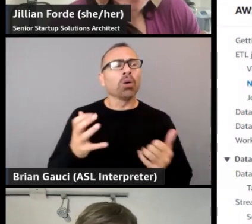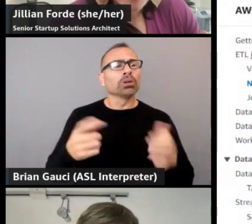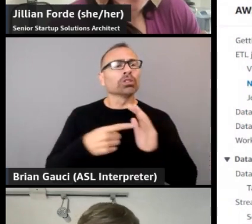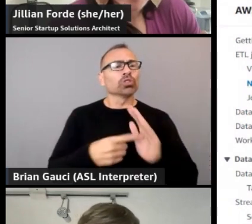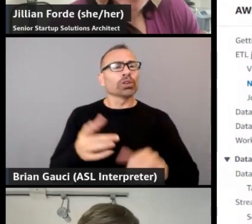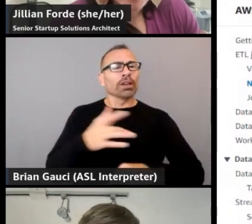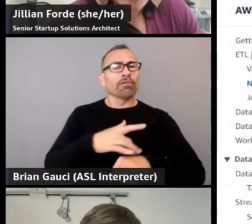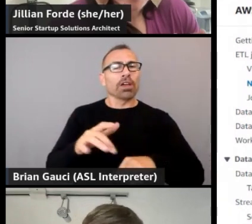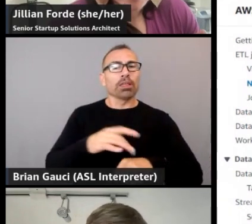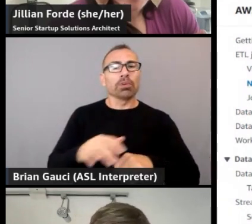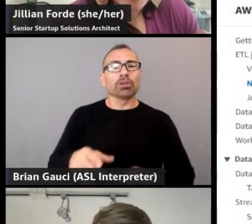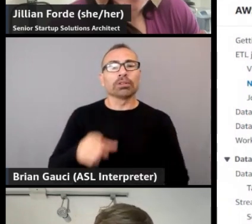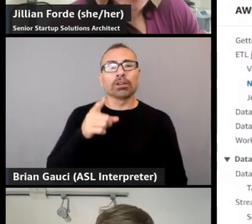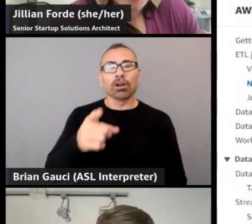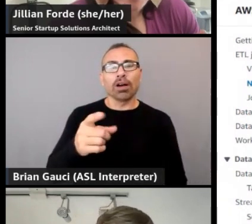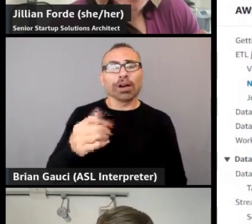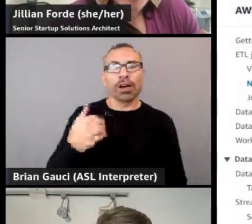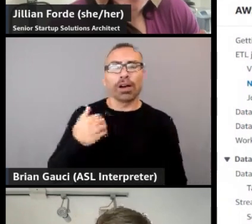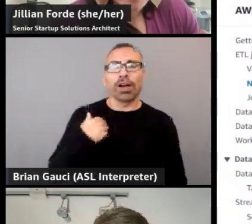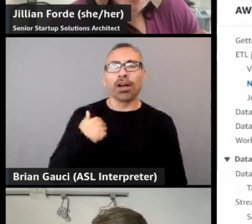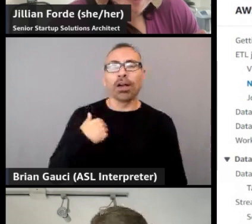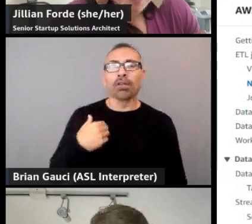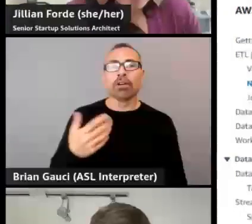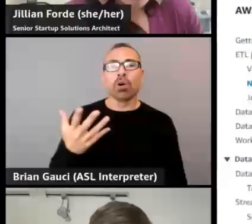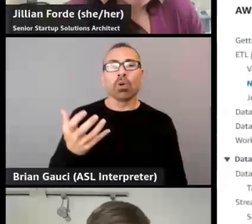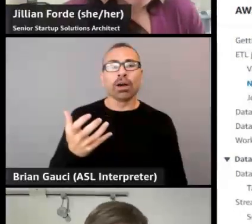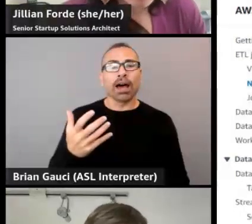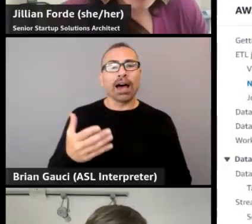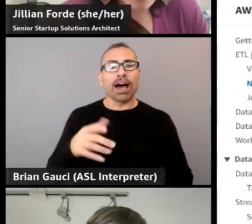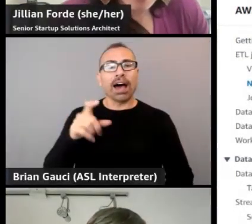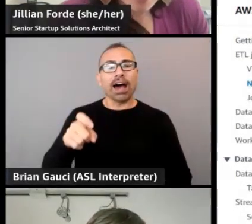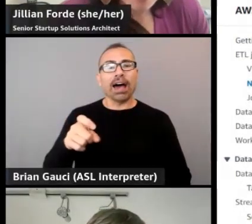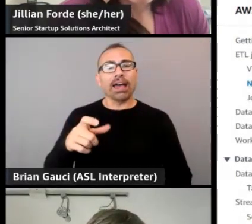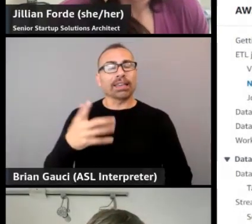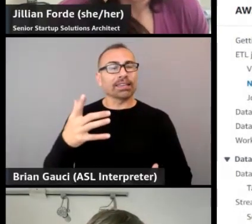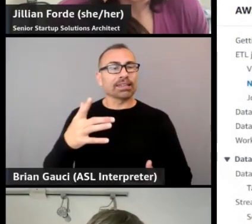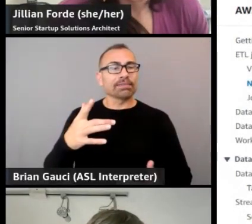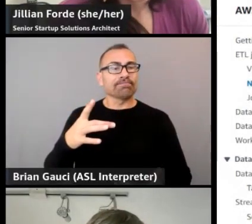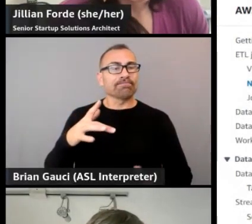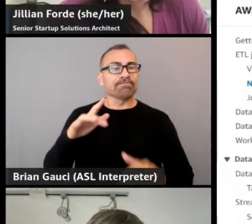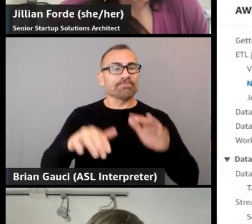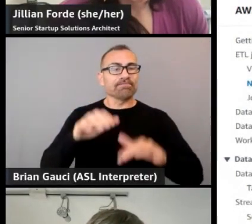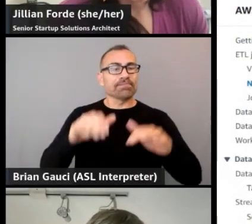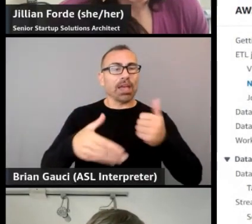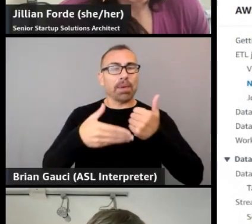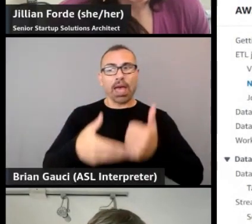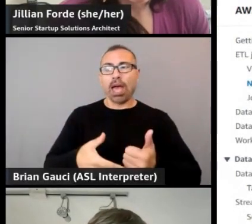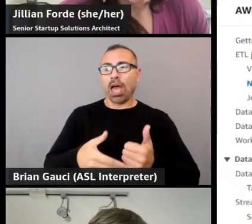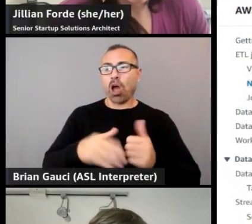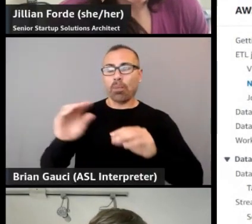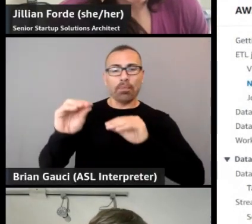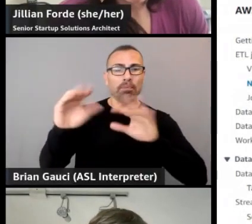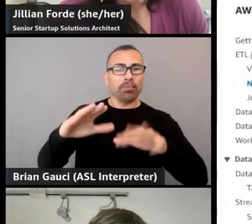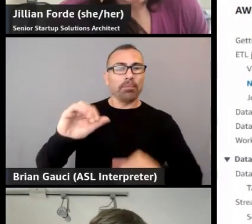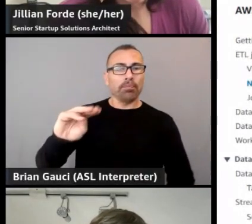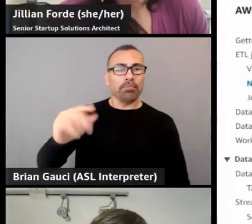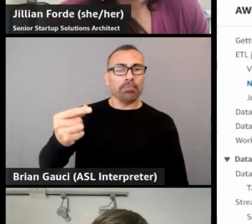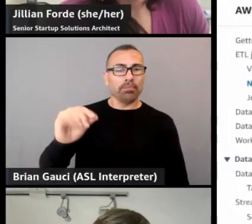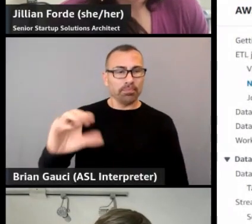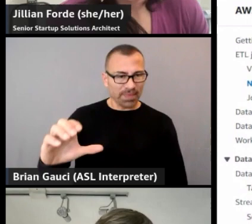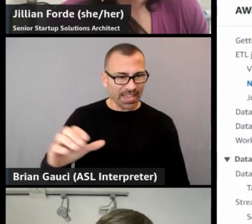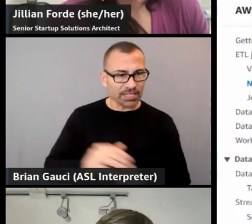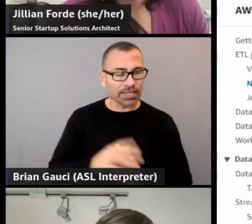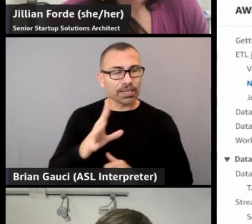help magic, I can just type a help magic, and I can set my profile. I can set the region where I want to run